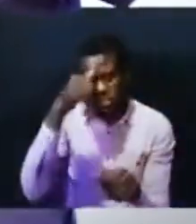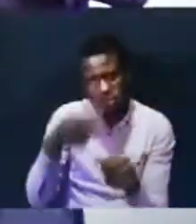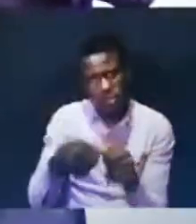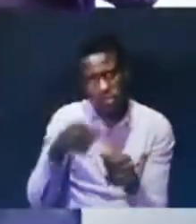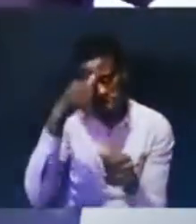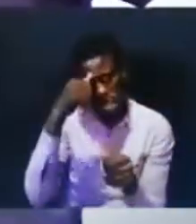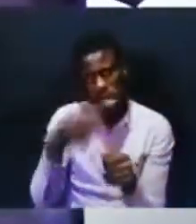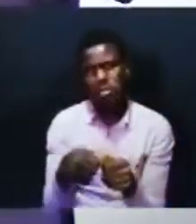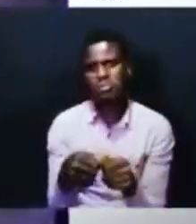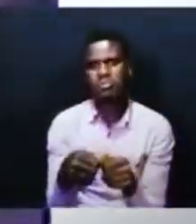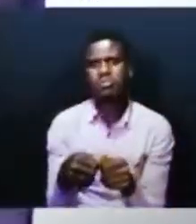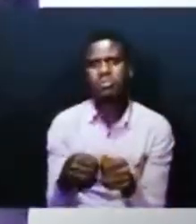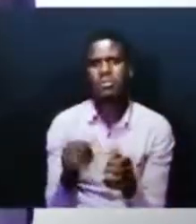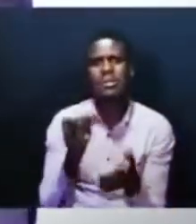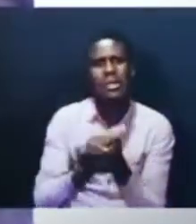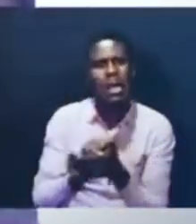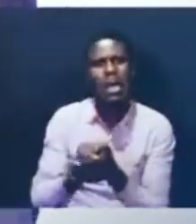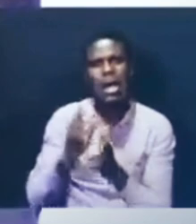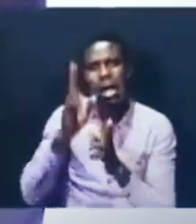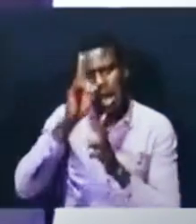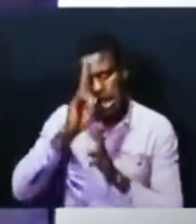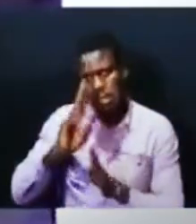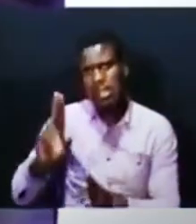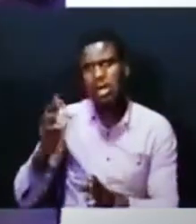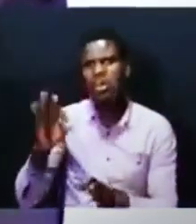remember the honor of his